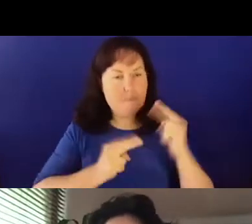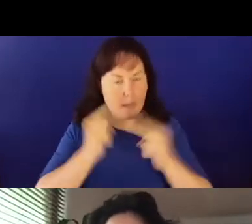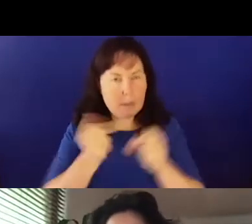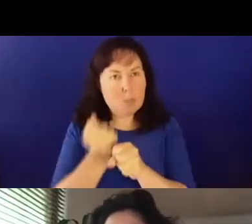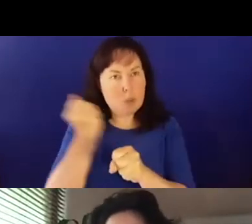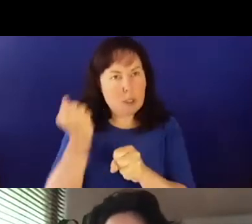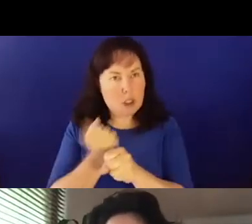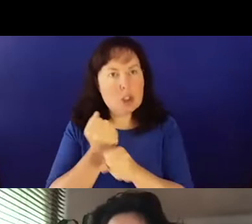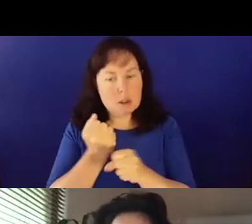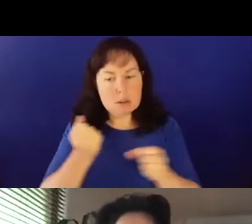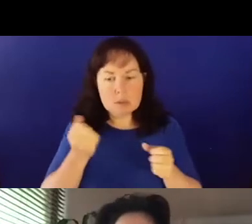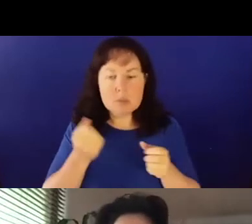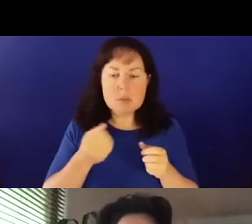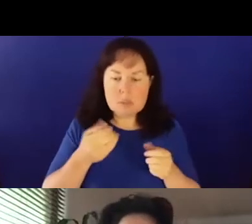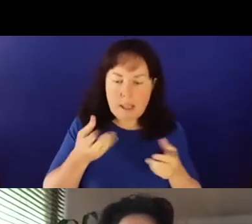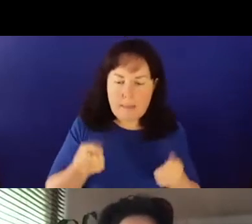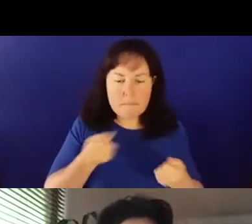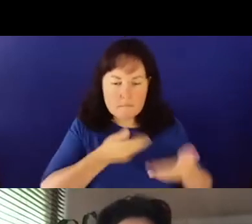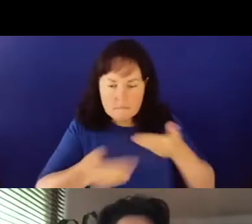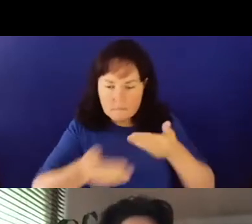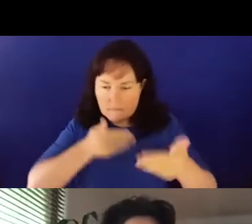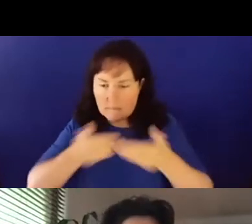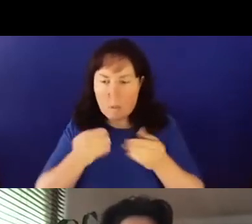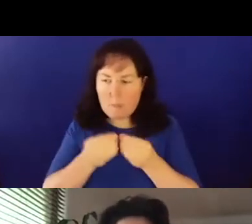lot of support along the way. I think you can really afford to